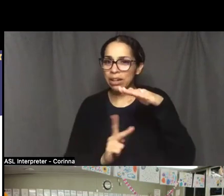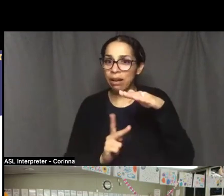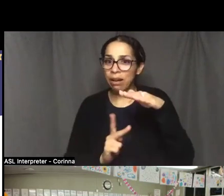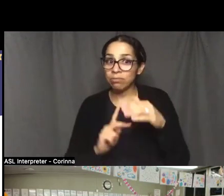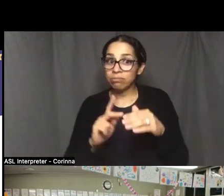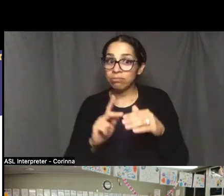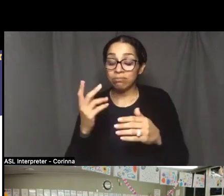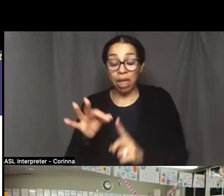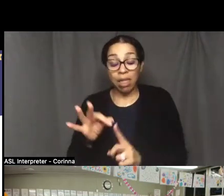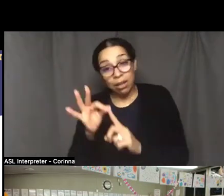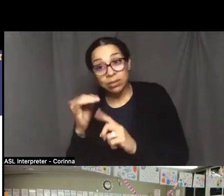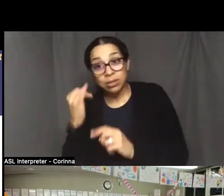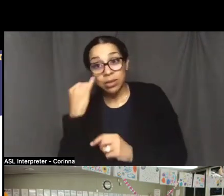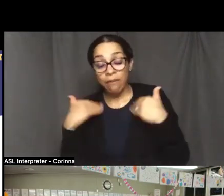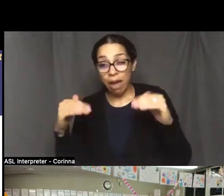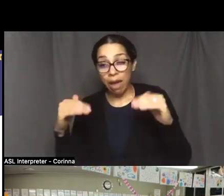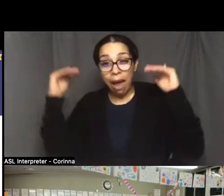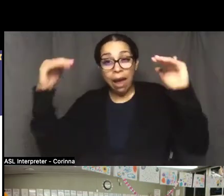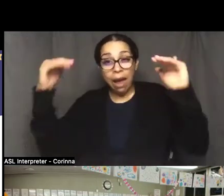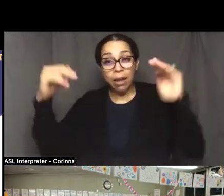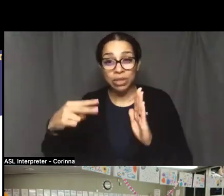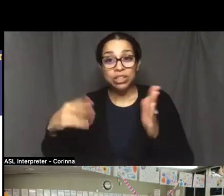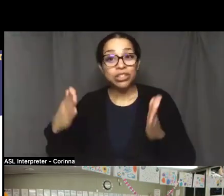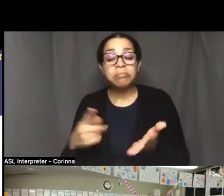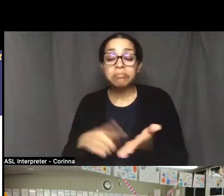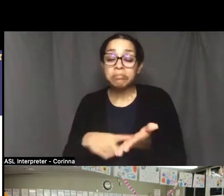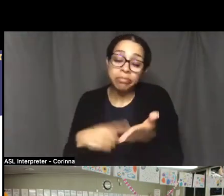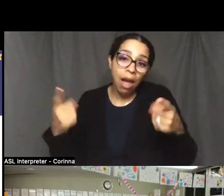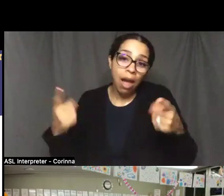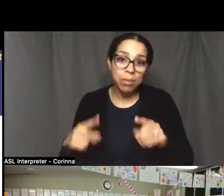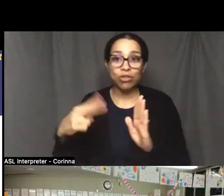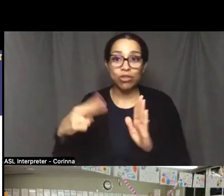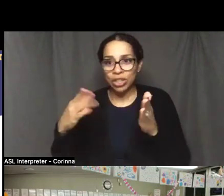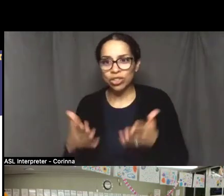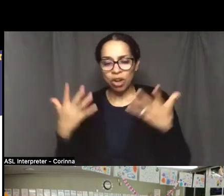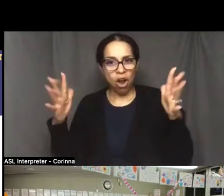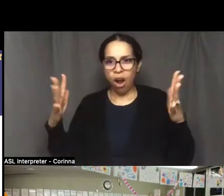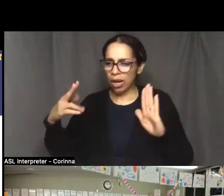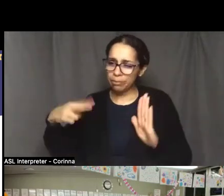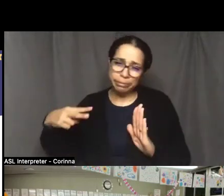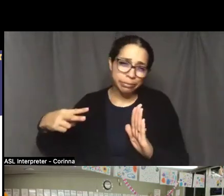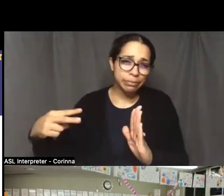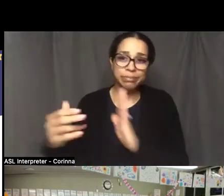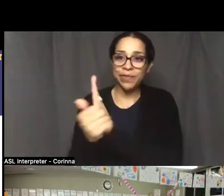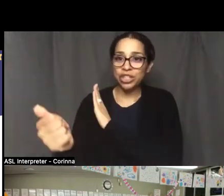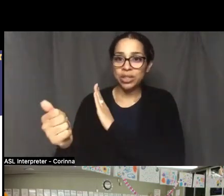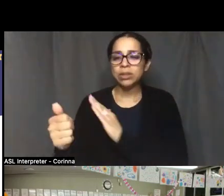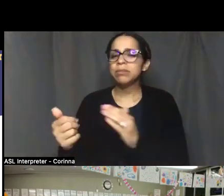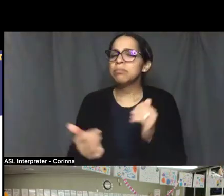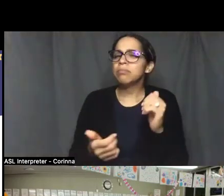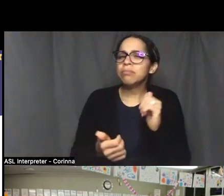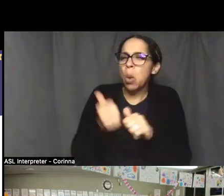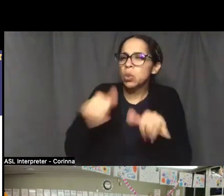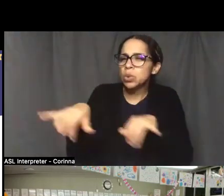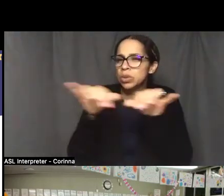we do have readers in kindergarten that are already reading proficiently. But for the most part, most kids are really working on learning the letters and the